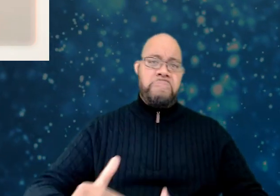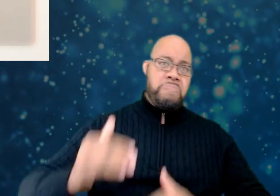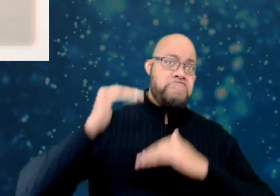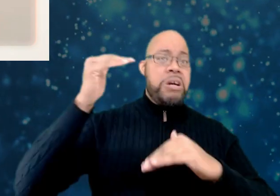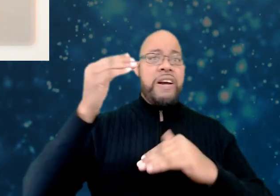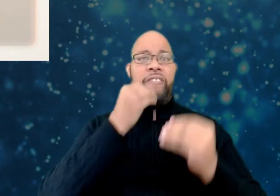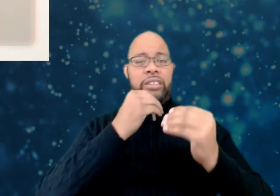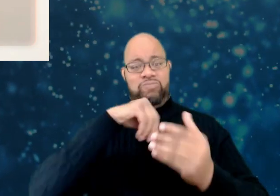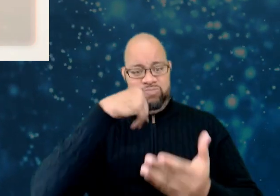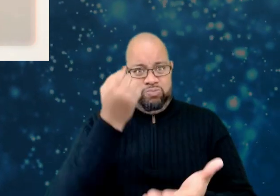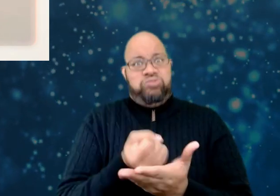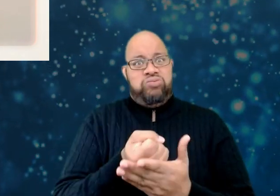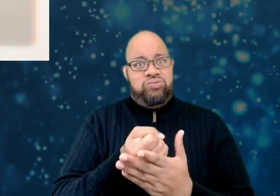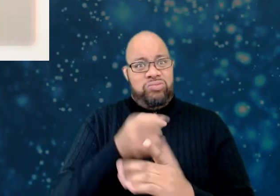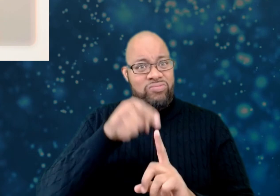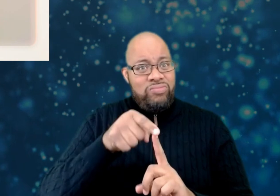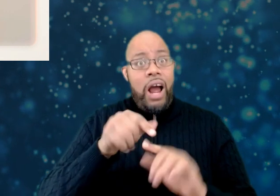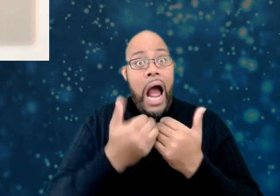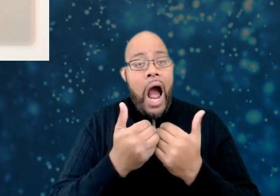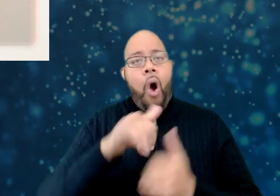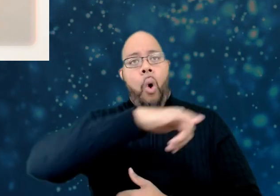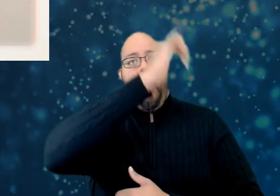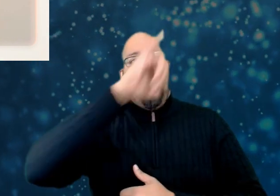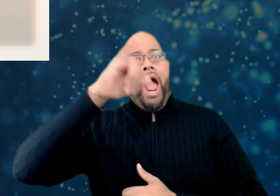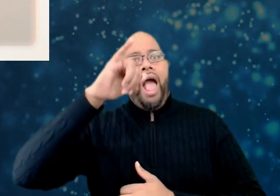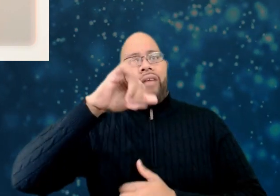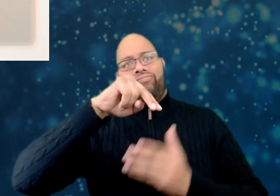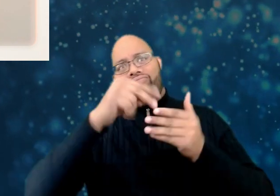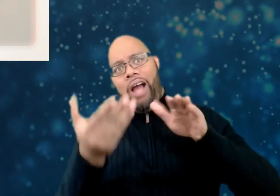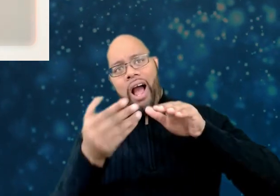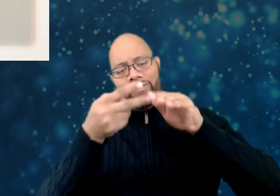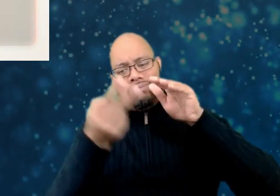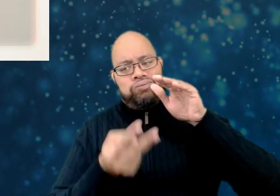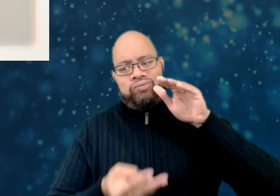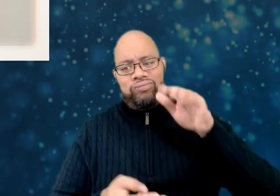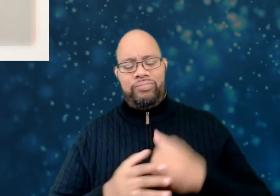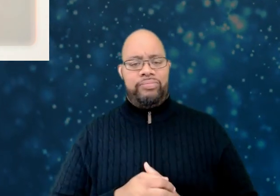a once-in-a-lifetime feast will come around in the form of a whale fall.